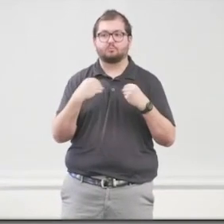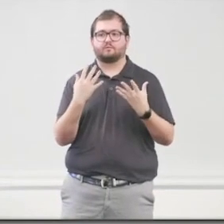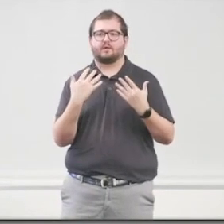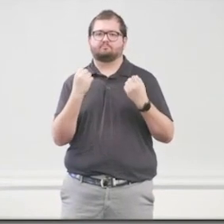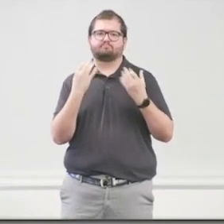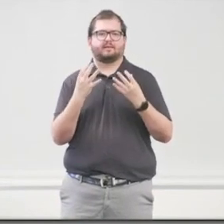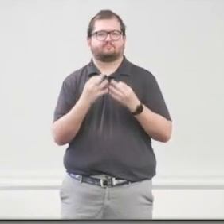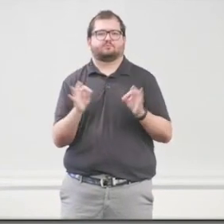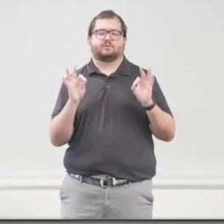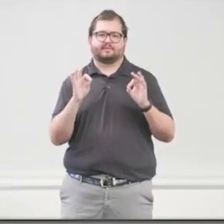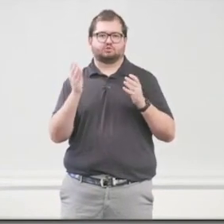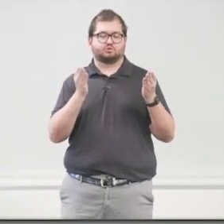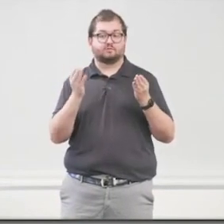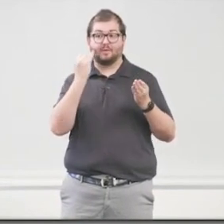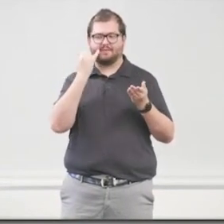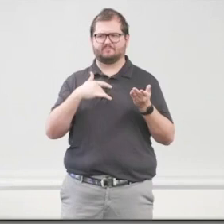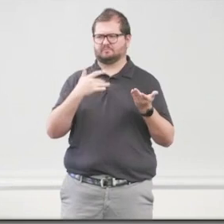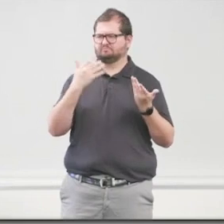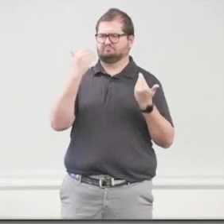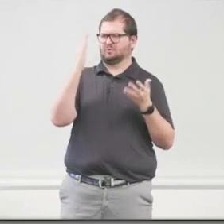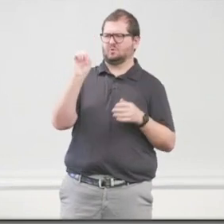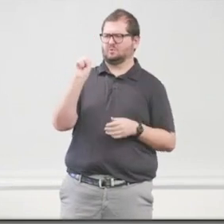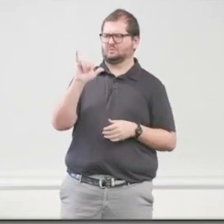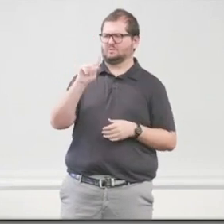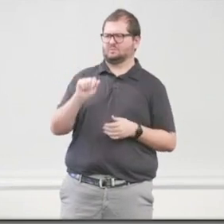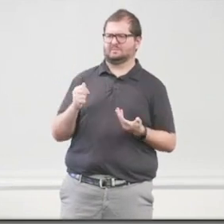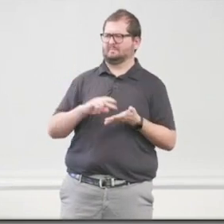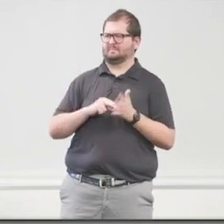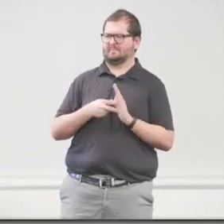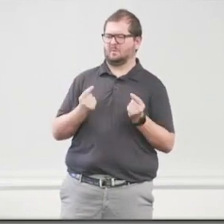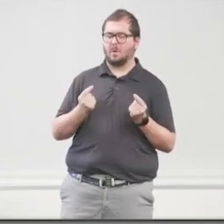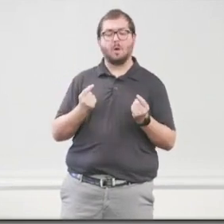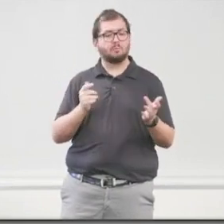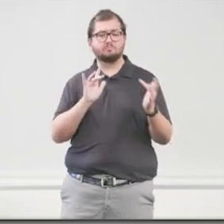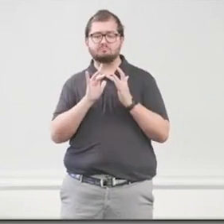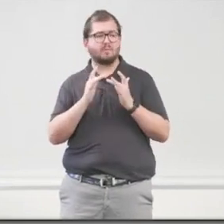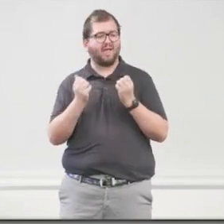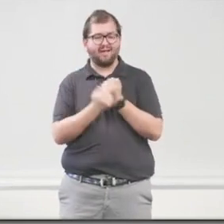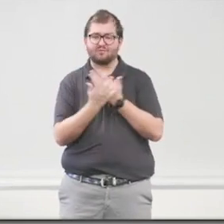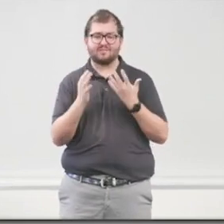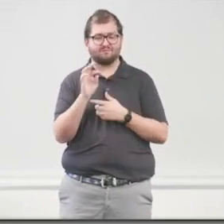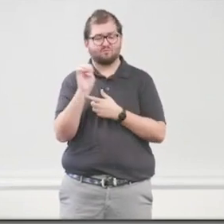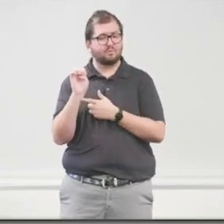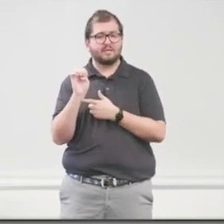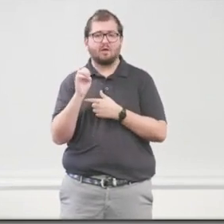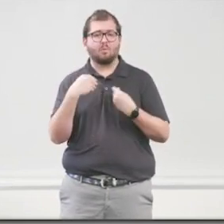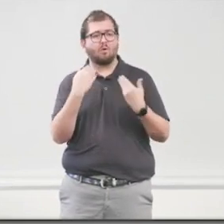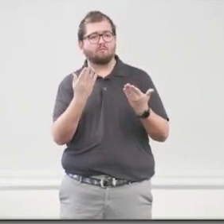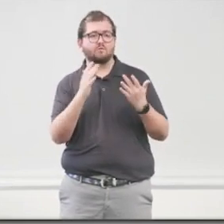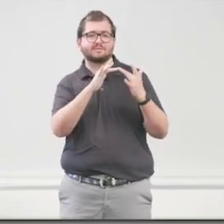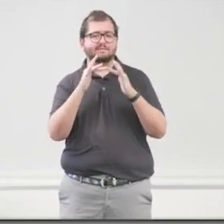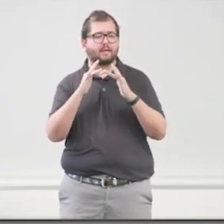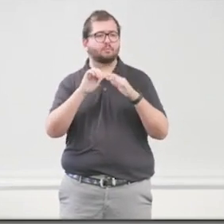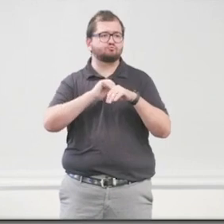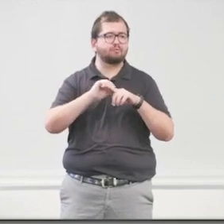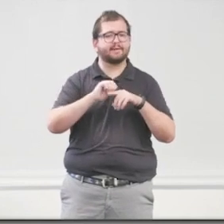services. So if you're not familiar with CISA, I certainly encourage you to reach out to us, because everything we do is free, and we offer our cyber training, risk